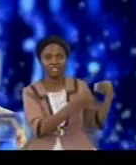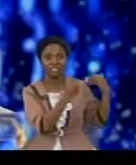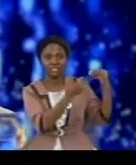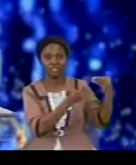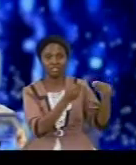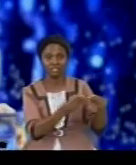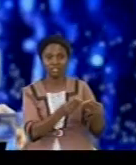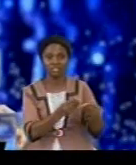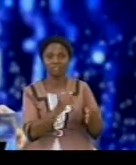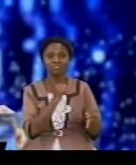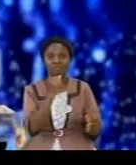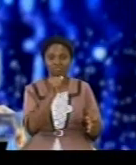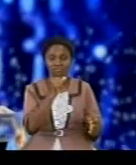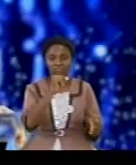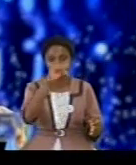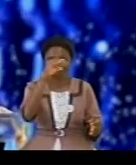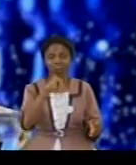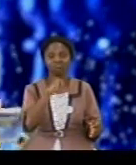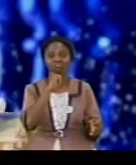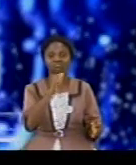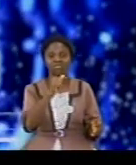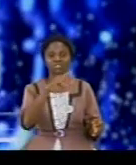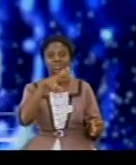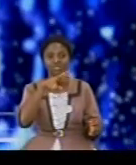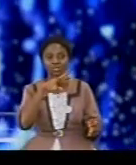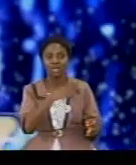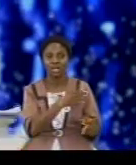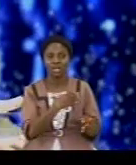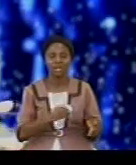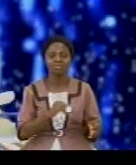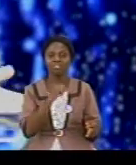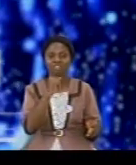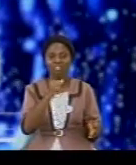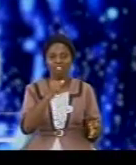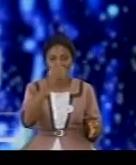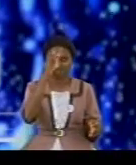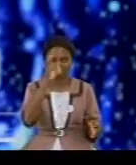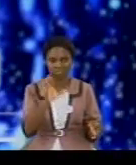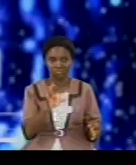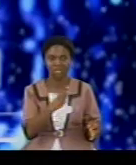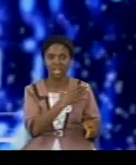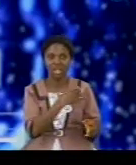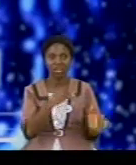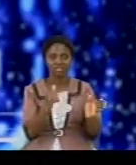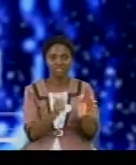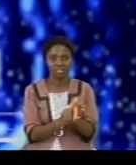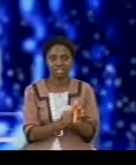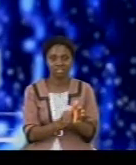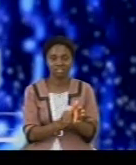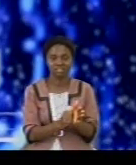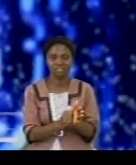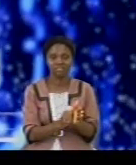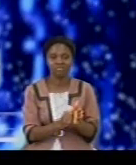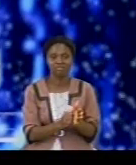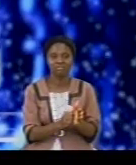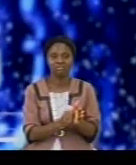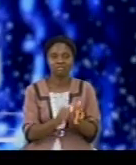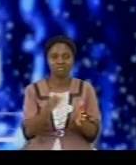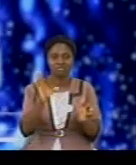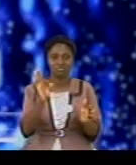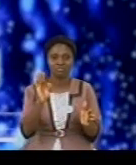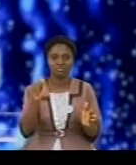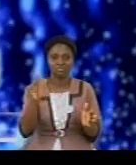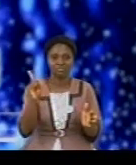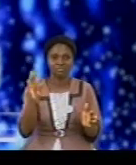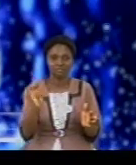away, reserved in heaven for you. As many as have been reconciled and cleansed, they have a